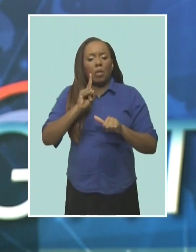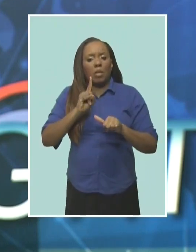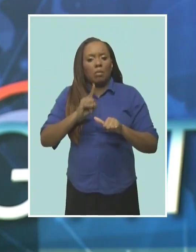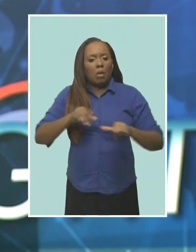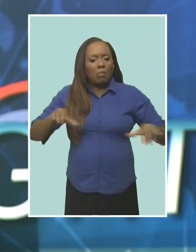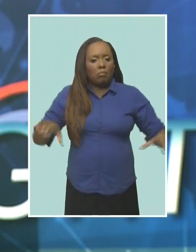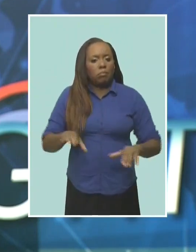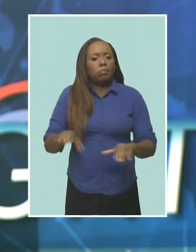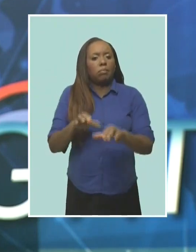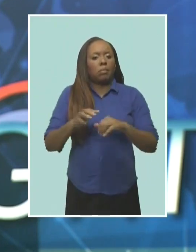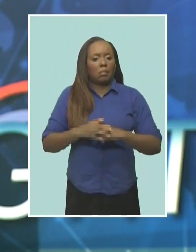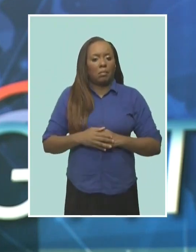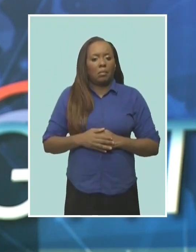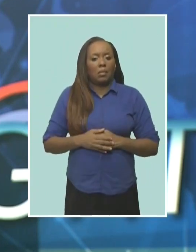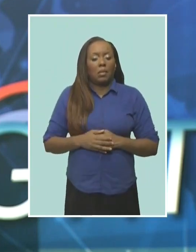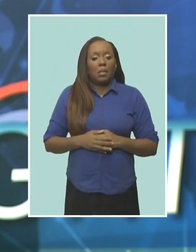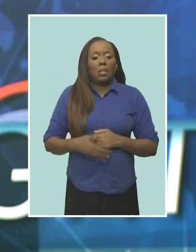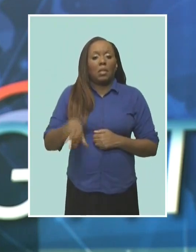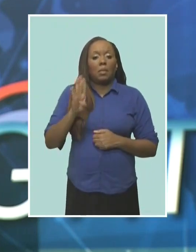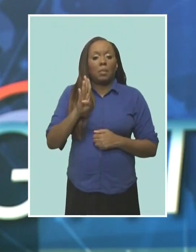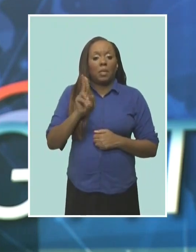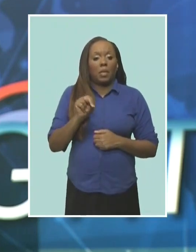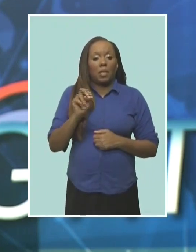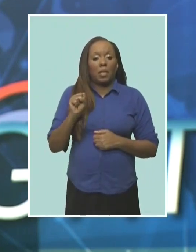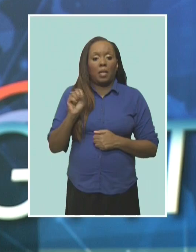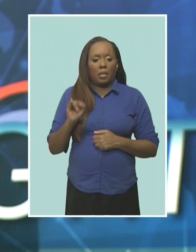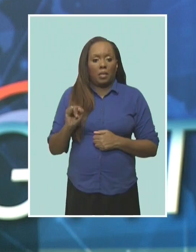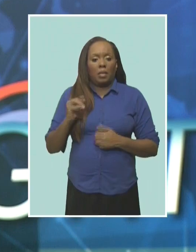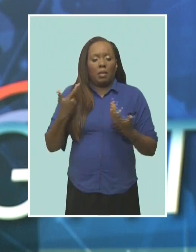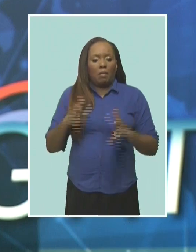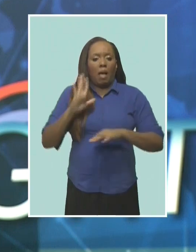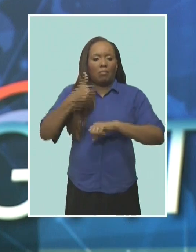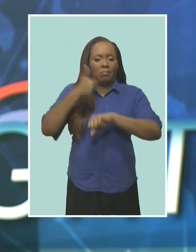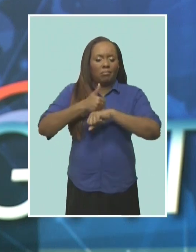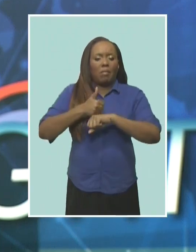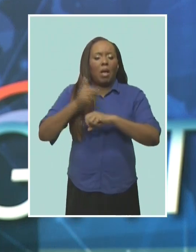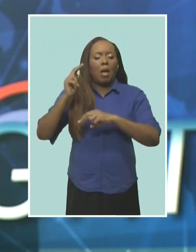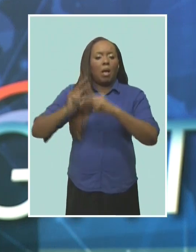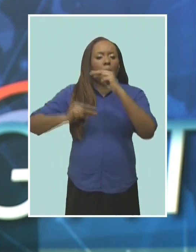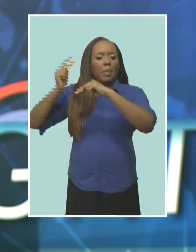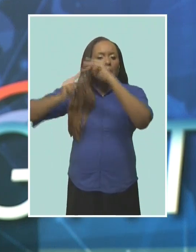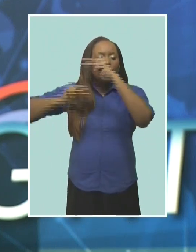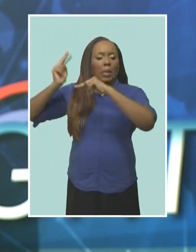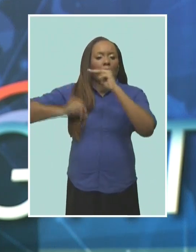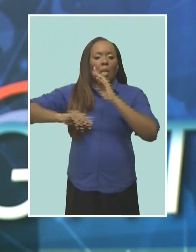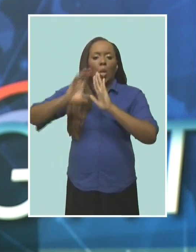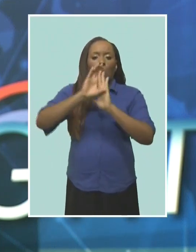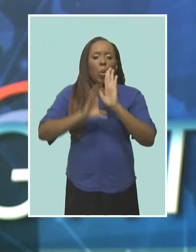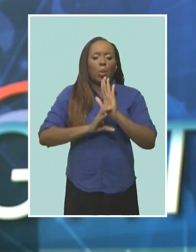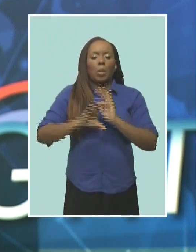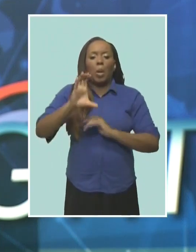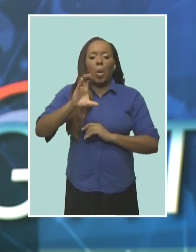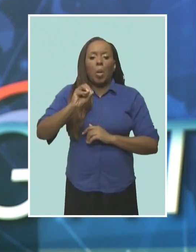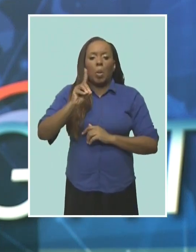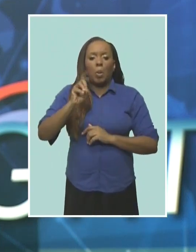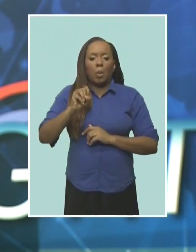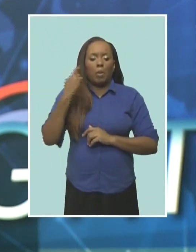Brown. He says the Barbados National Standards Institution has already established a building code for engineers in